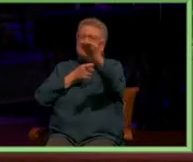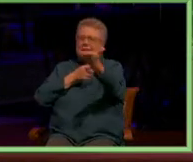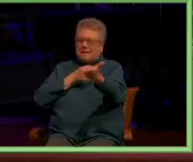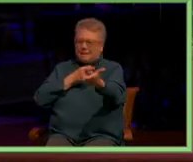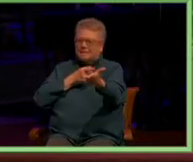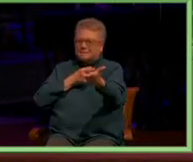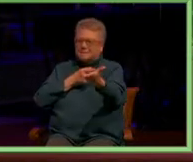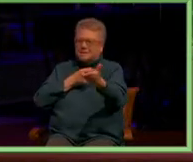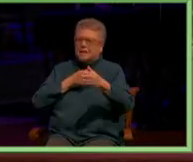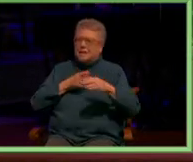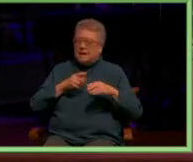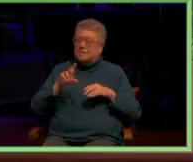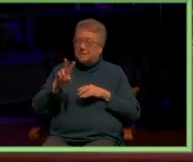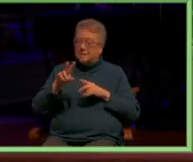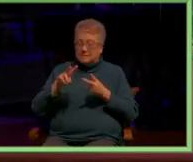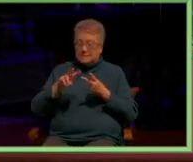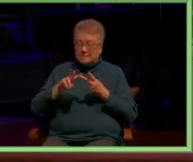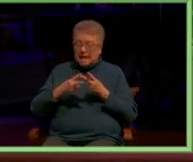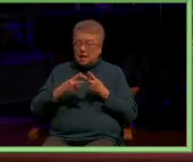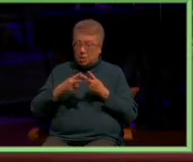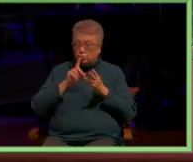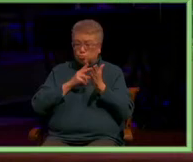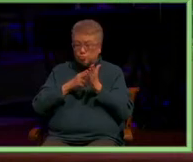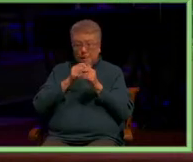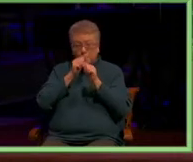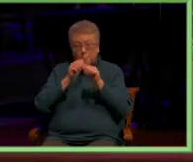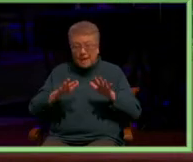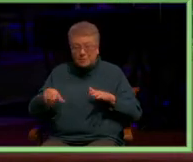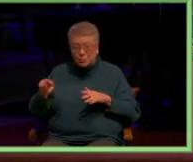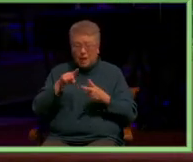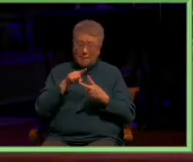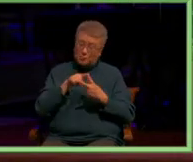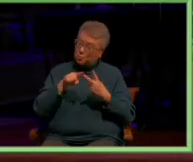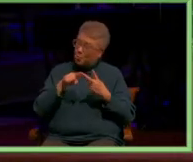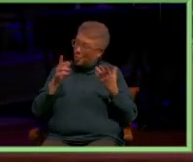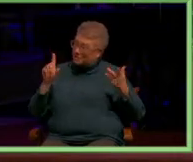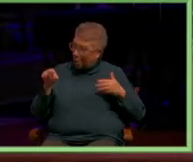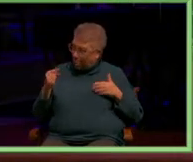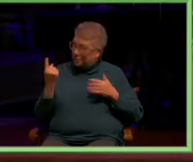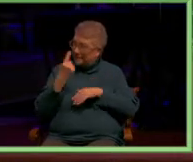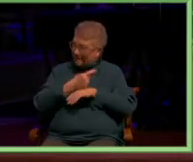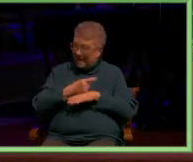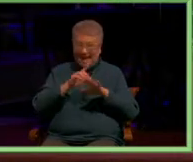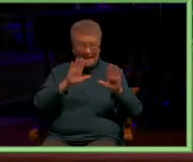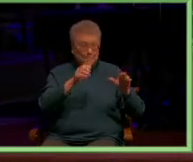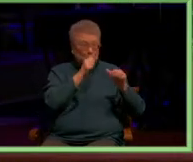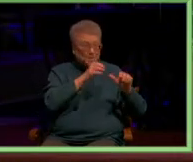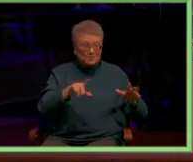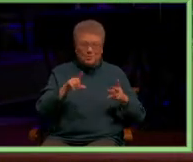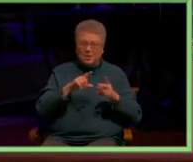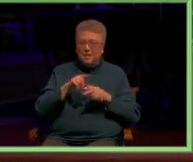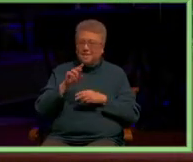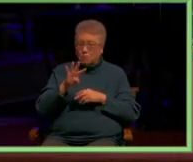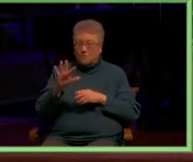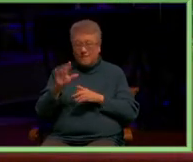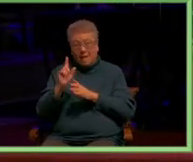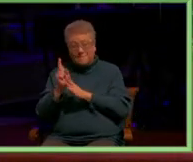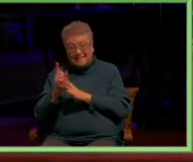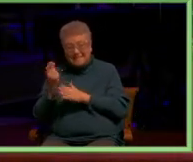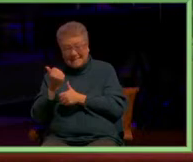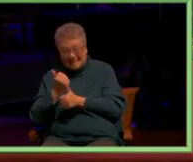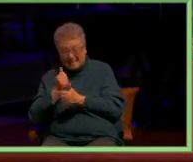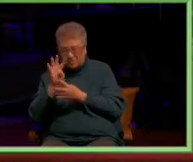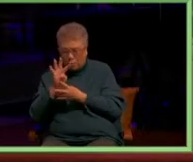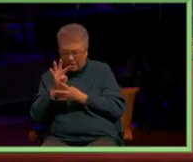God. And I'll give you the second truth this morning. And I'm going to bless you this morning. There's only 2 points to this sermon. Now, there are 45 minutes of peace, but there's only